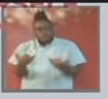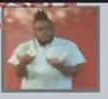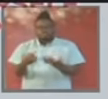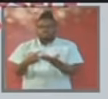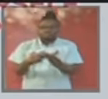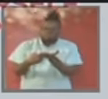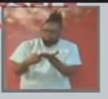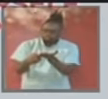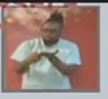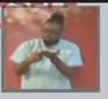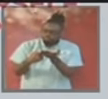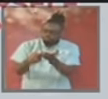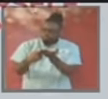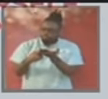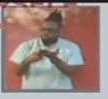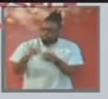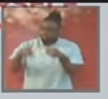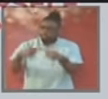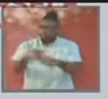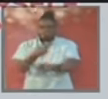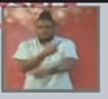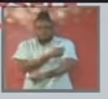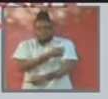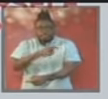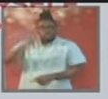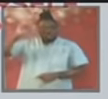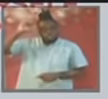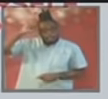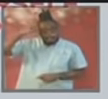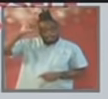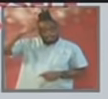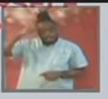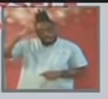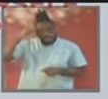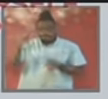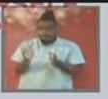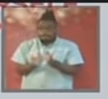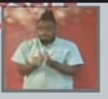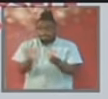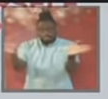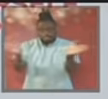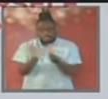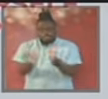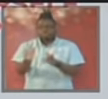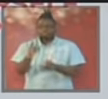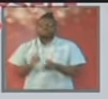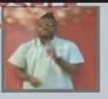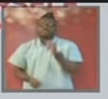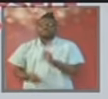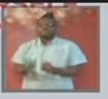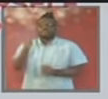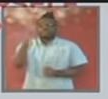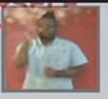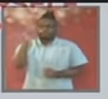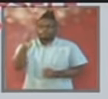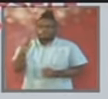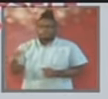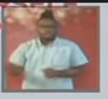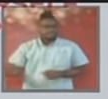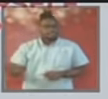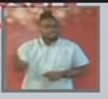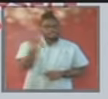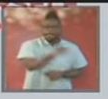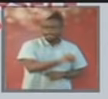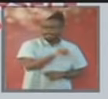vaccines, I just want to remind the population that Trinidad and Tobago, like many countries in the